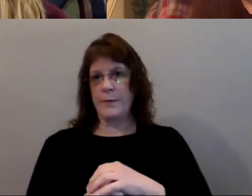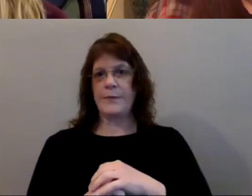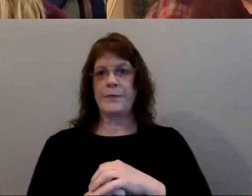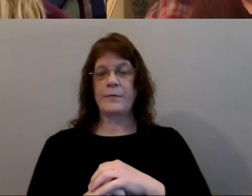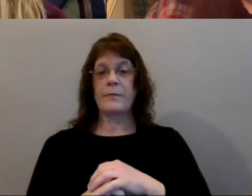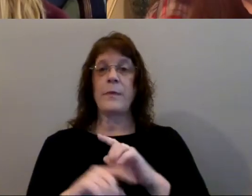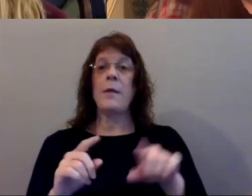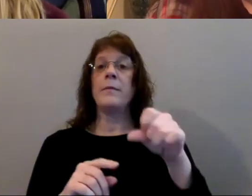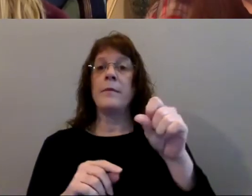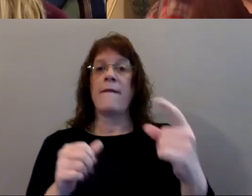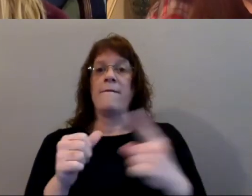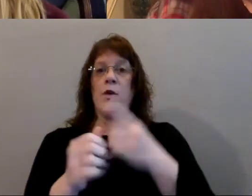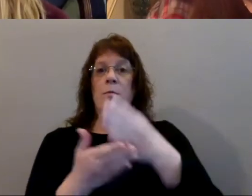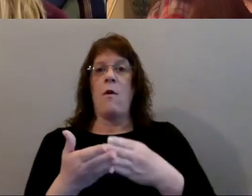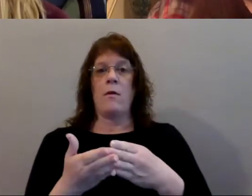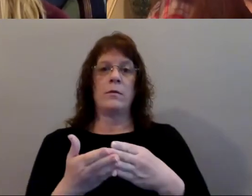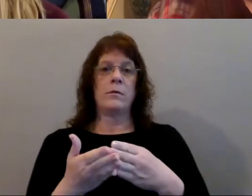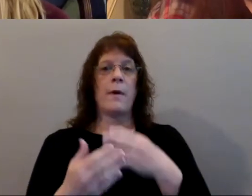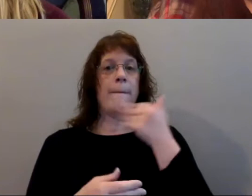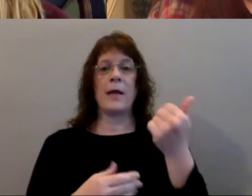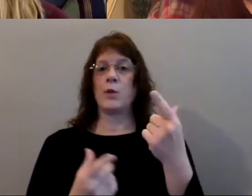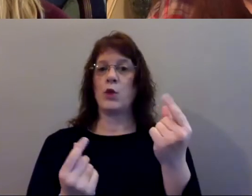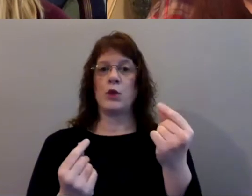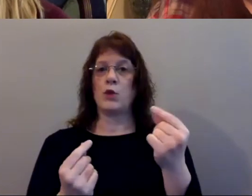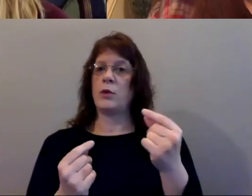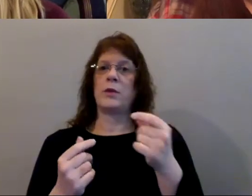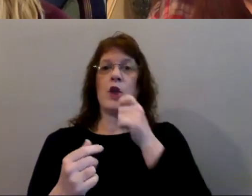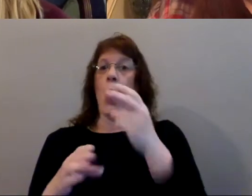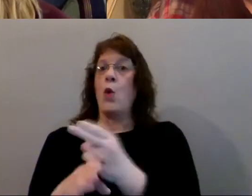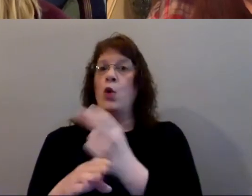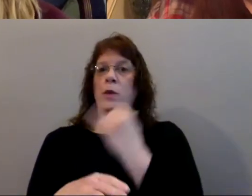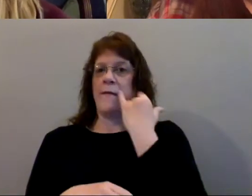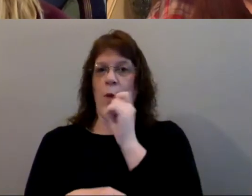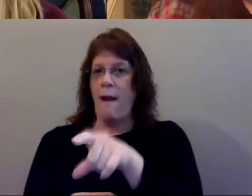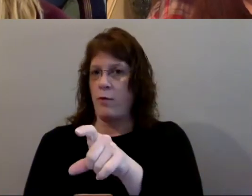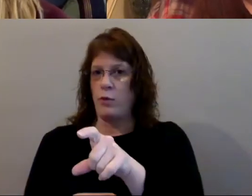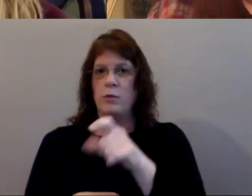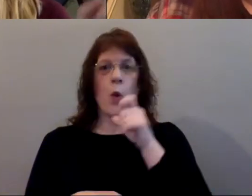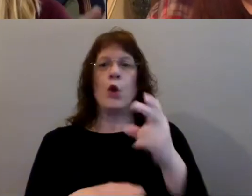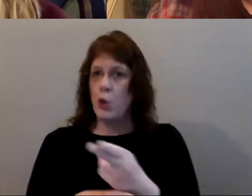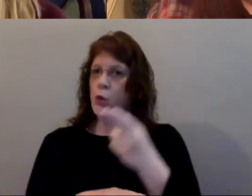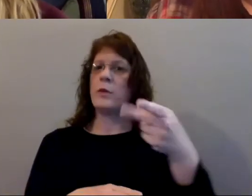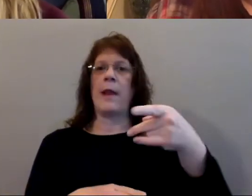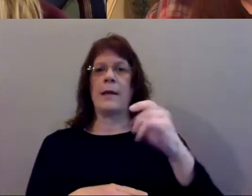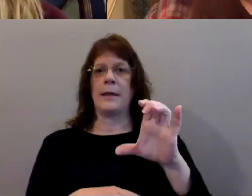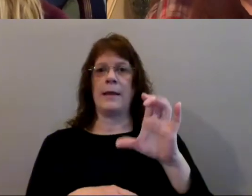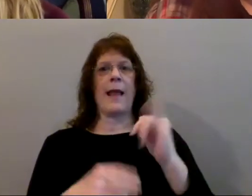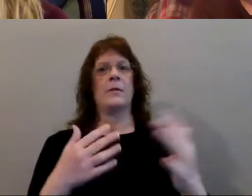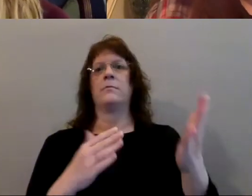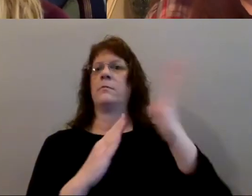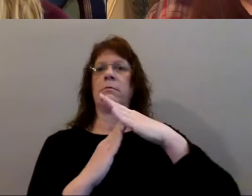But yeah, the first part, the best thing is to cut out what you can. Not using plastic is obviously the superior alternative,